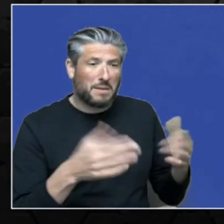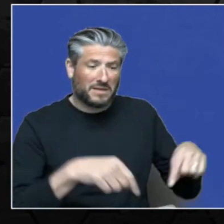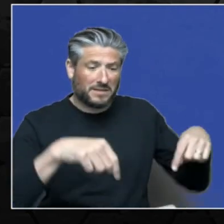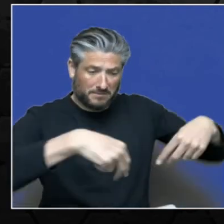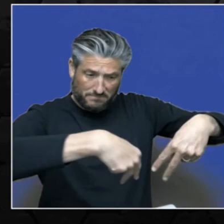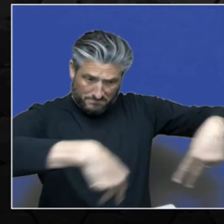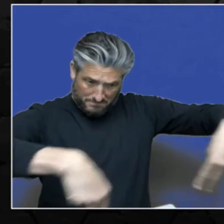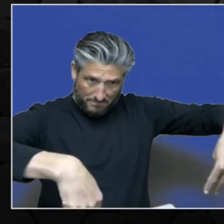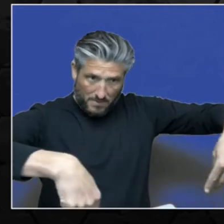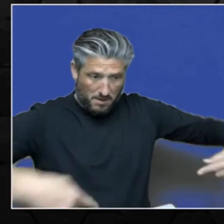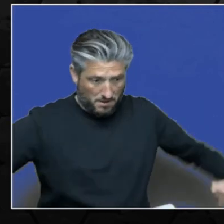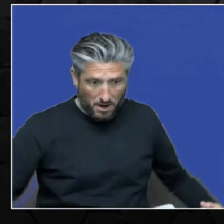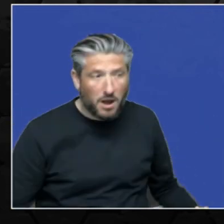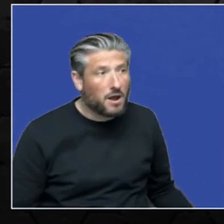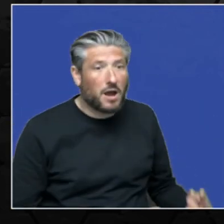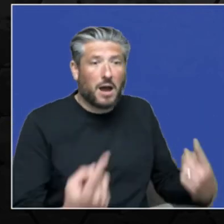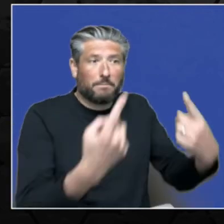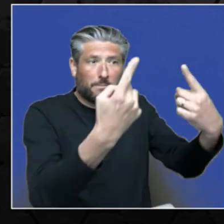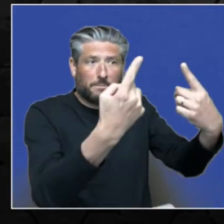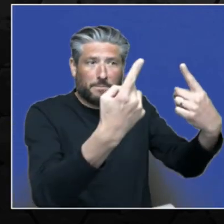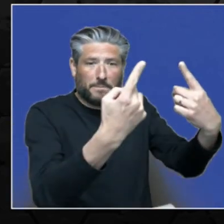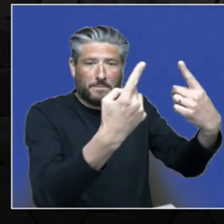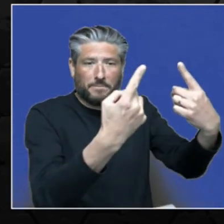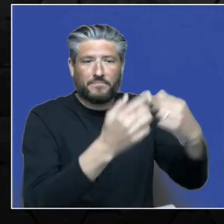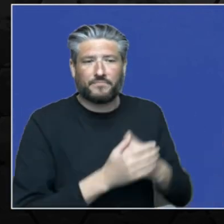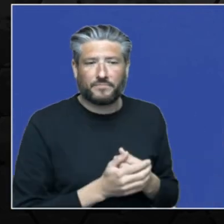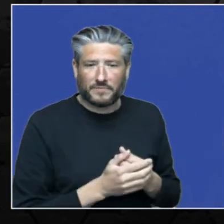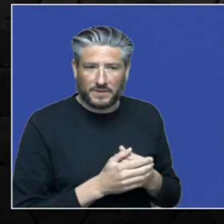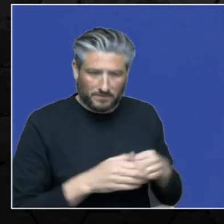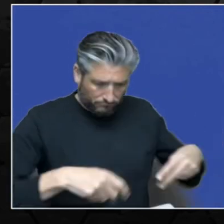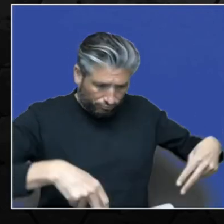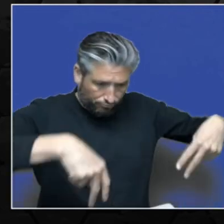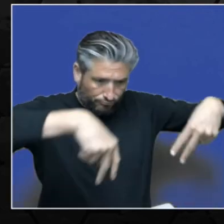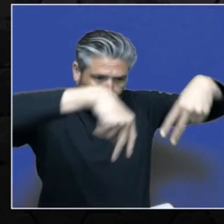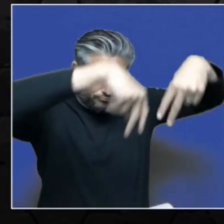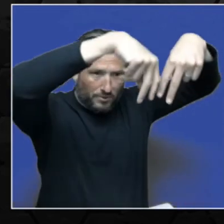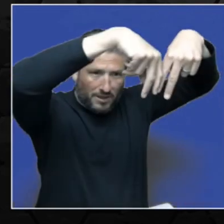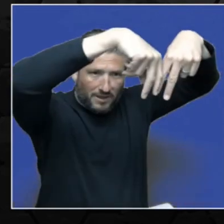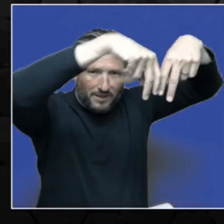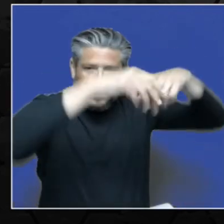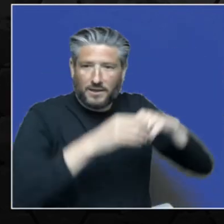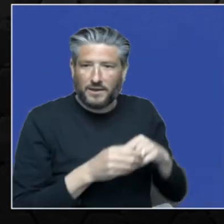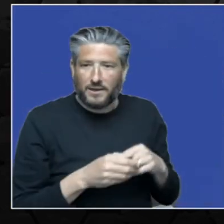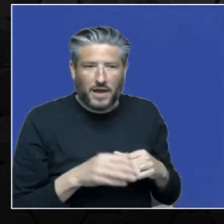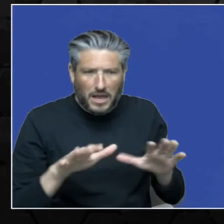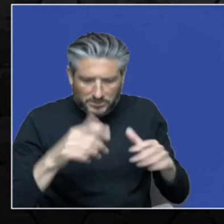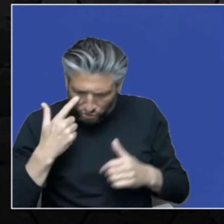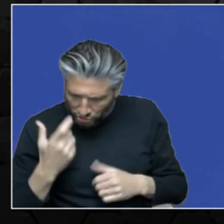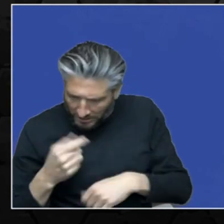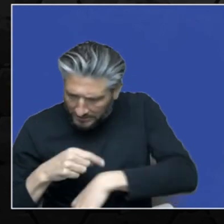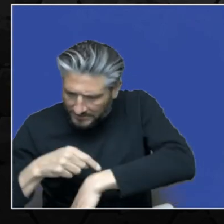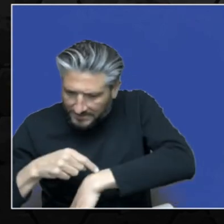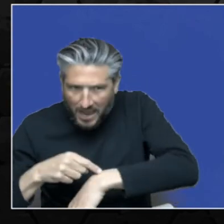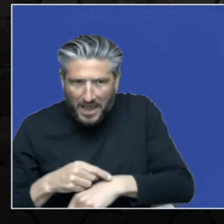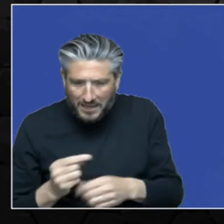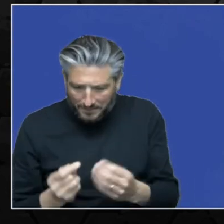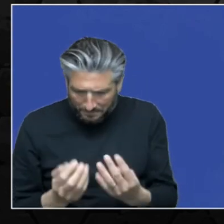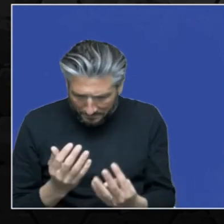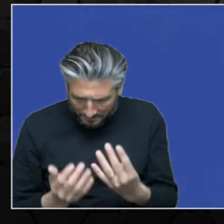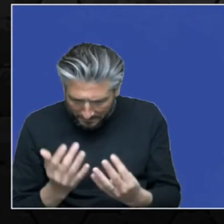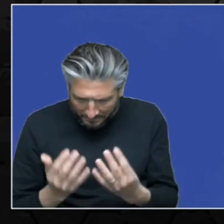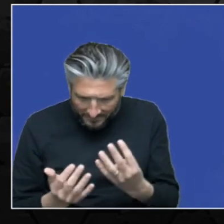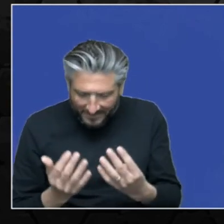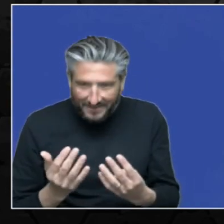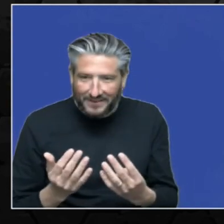is, so what? Uh, just a moment, I set my timer. That's So, okay. We have time.